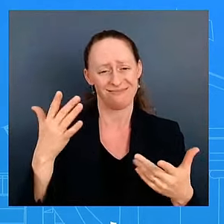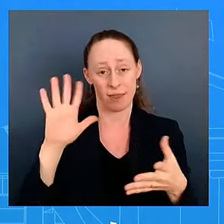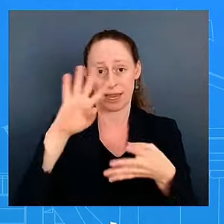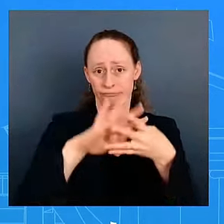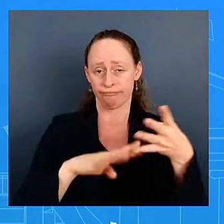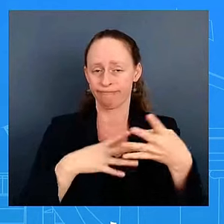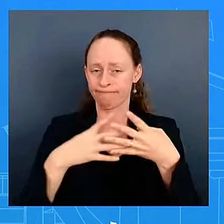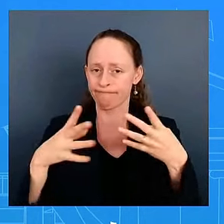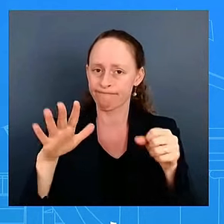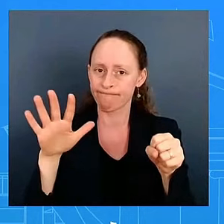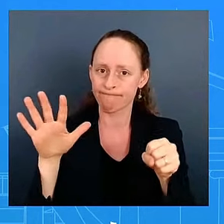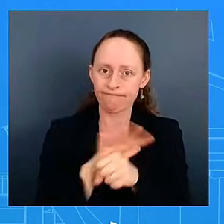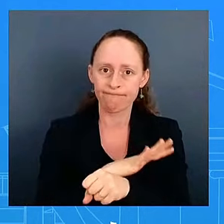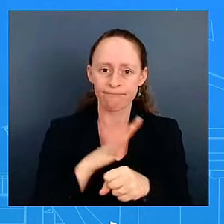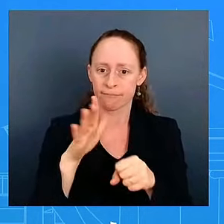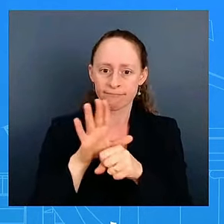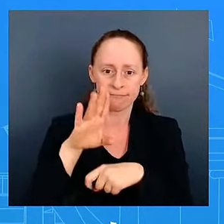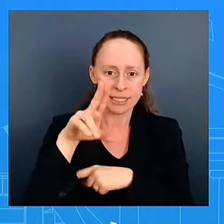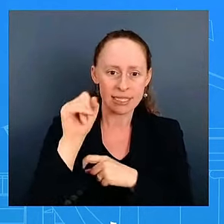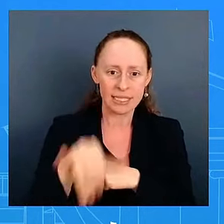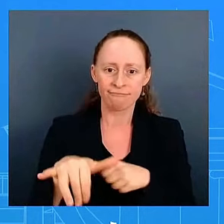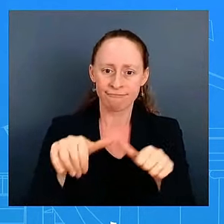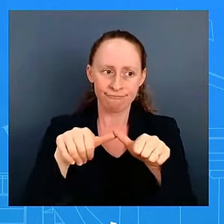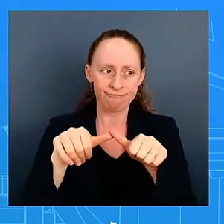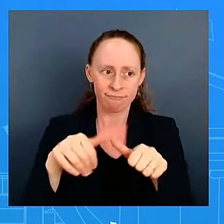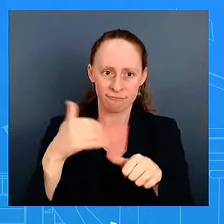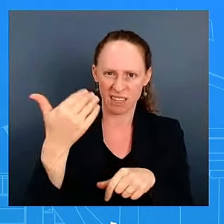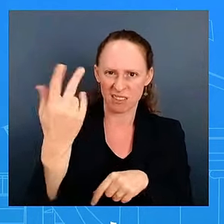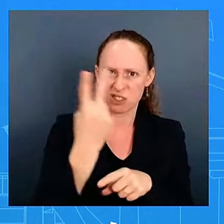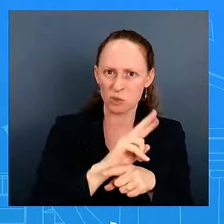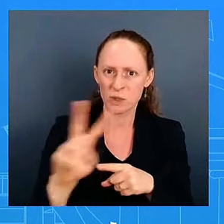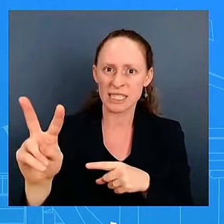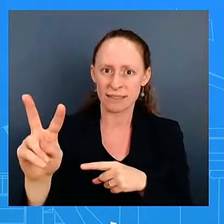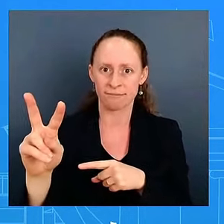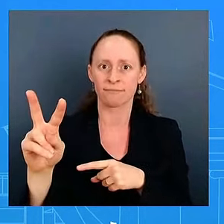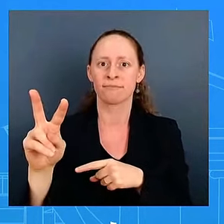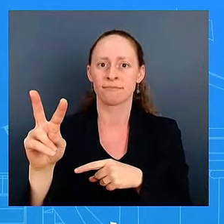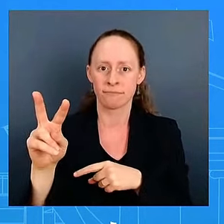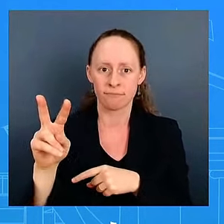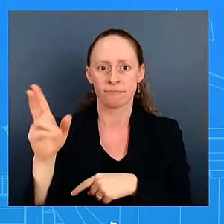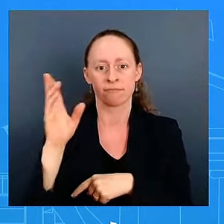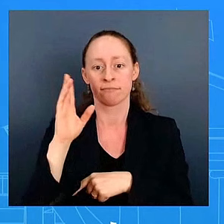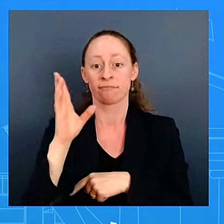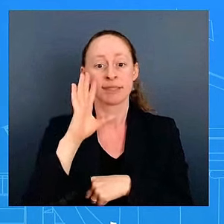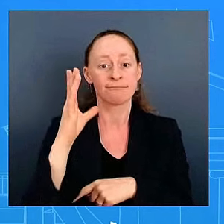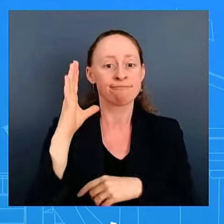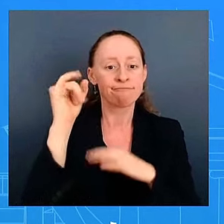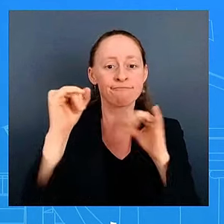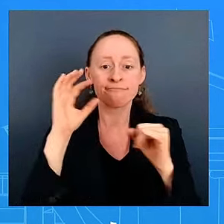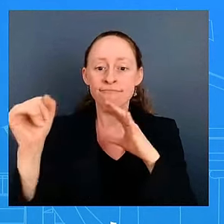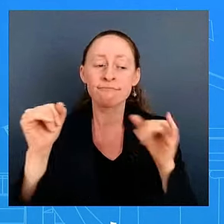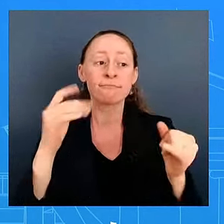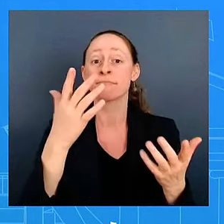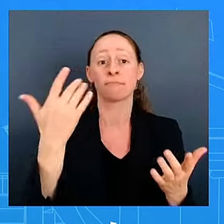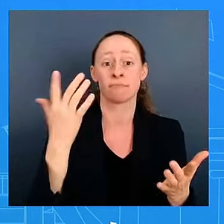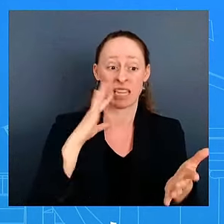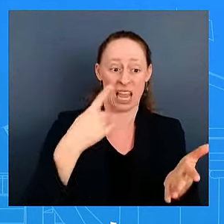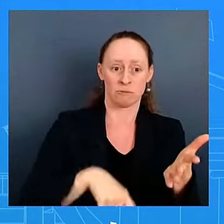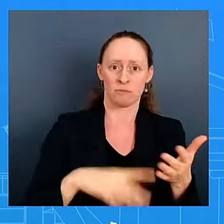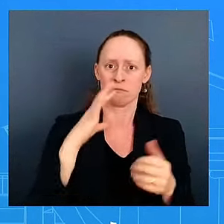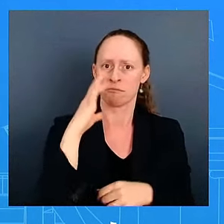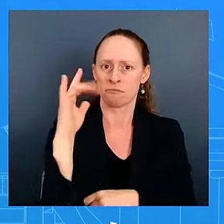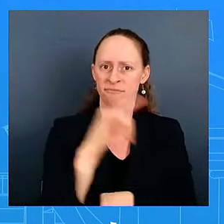He wants to focus on that. The messages that he wants to come out when he goes to Texas next week, when he goes to Vegas next week. He's going